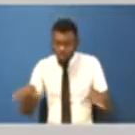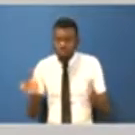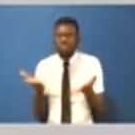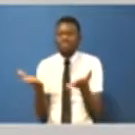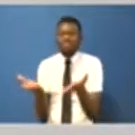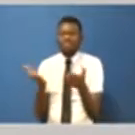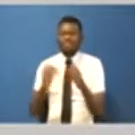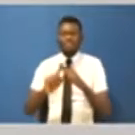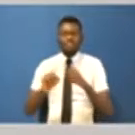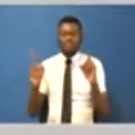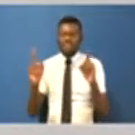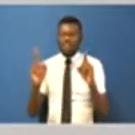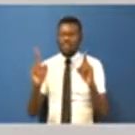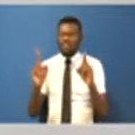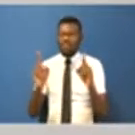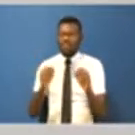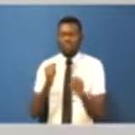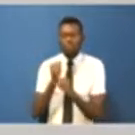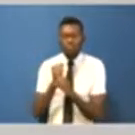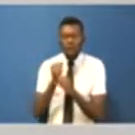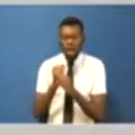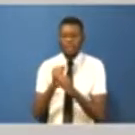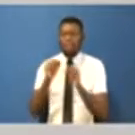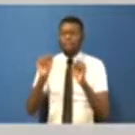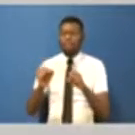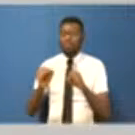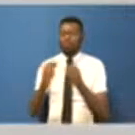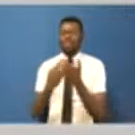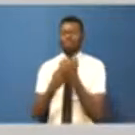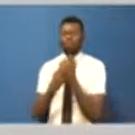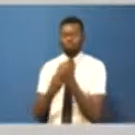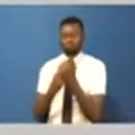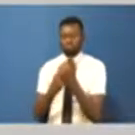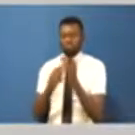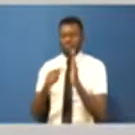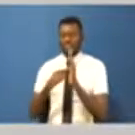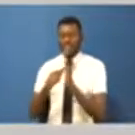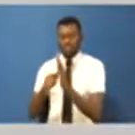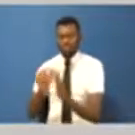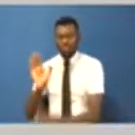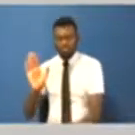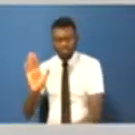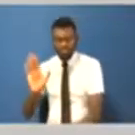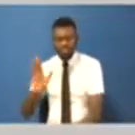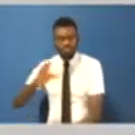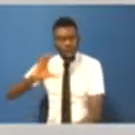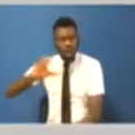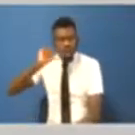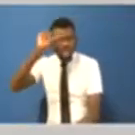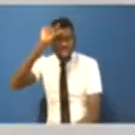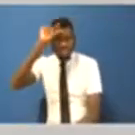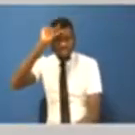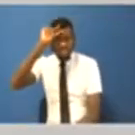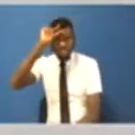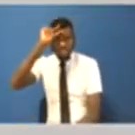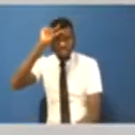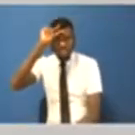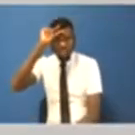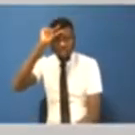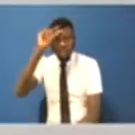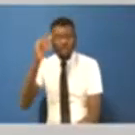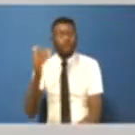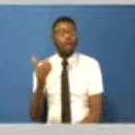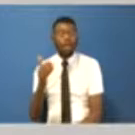but it is workable with partnership let me give an example the county government holds